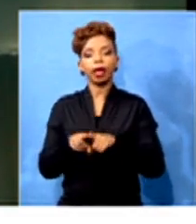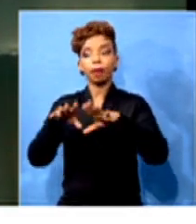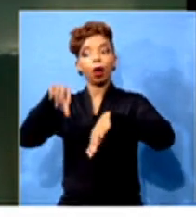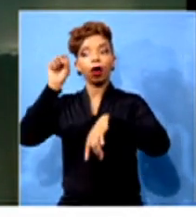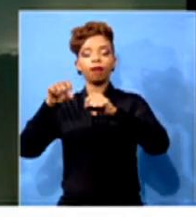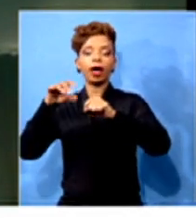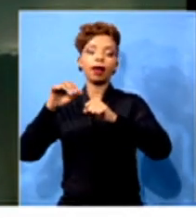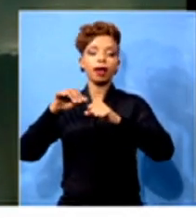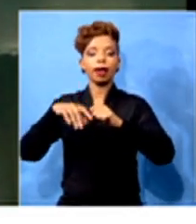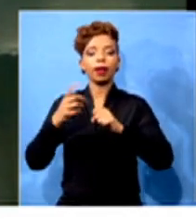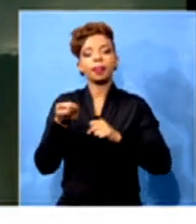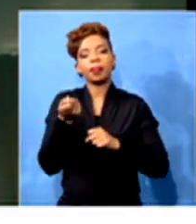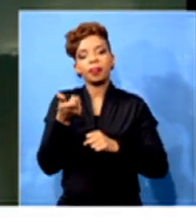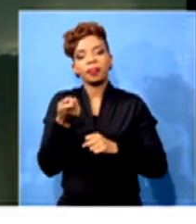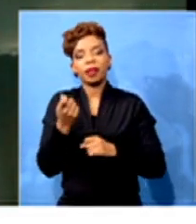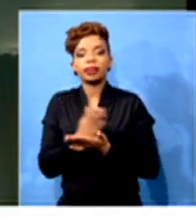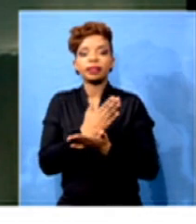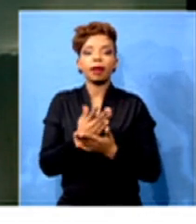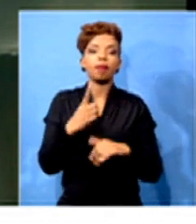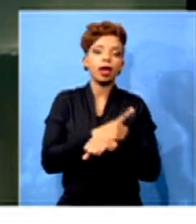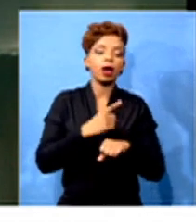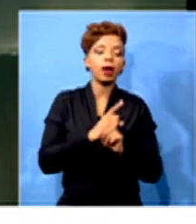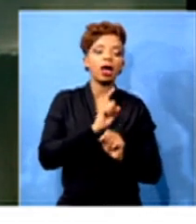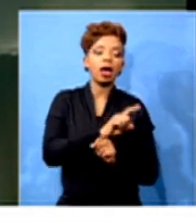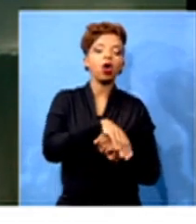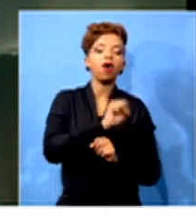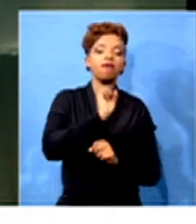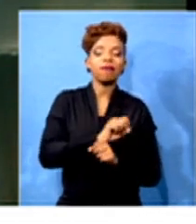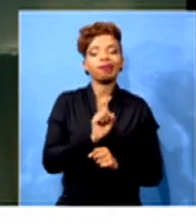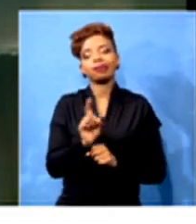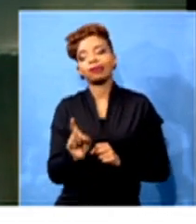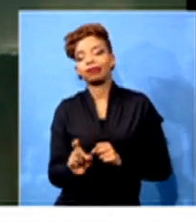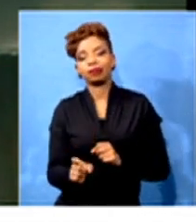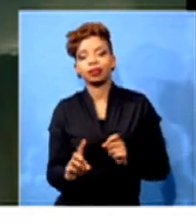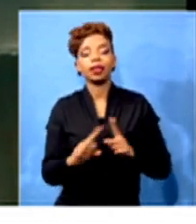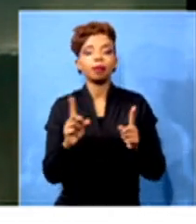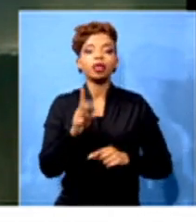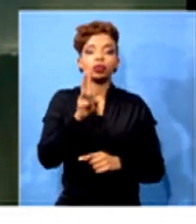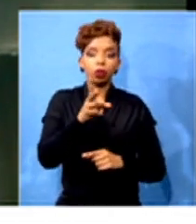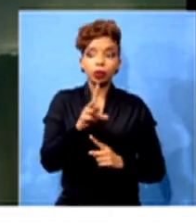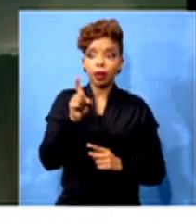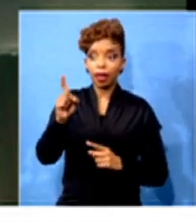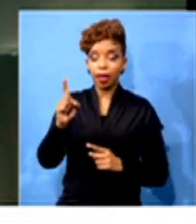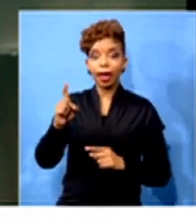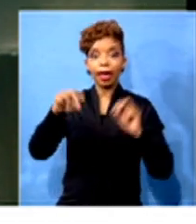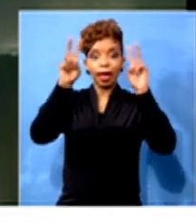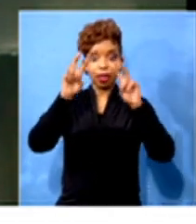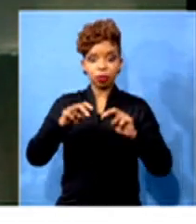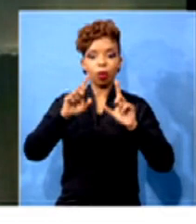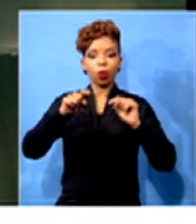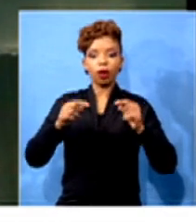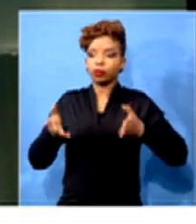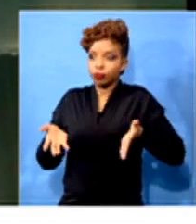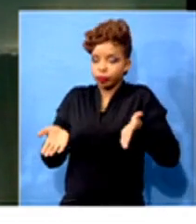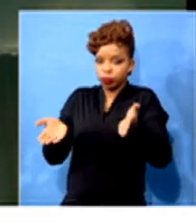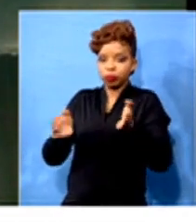load shedding in some hours. And also, importantly, to give Eskom the breathing room that they require to do maintenance and